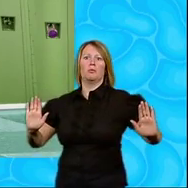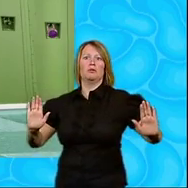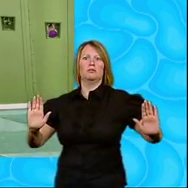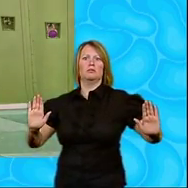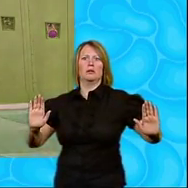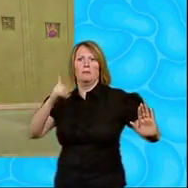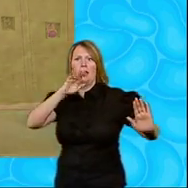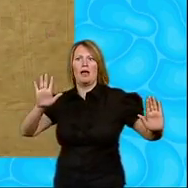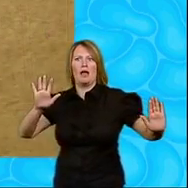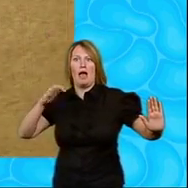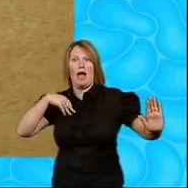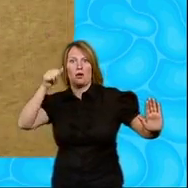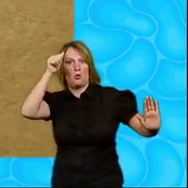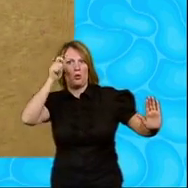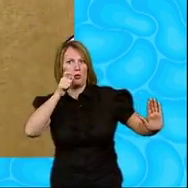Pinky.